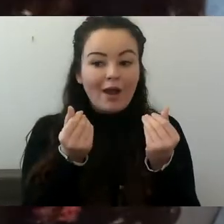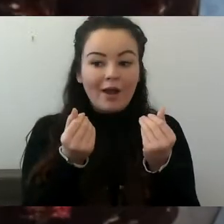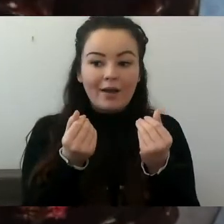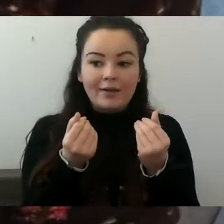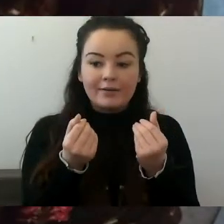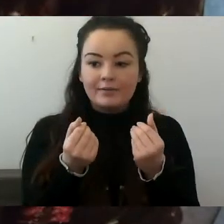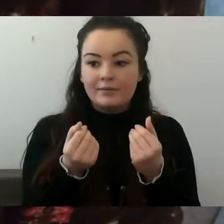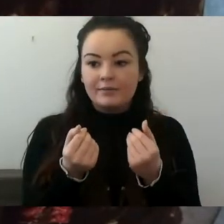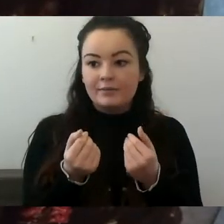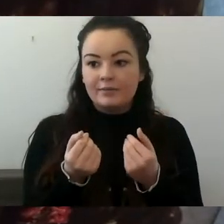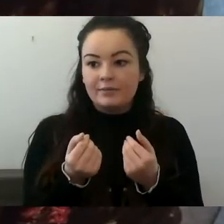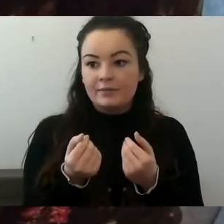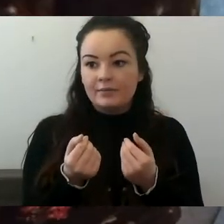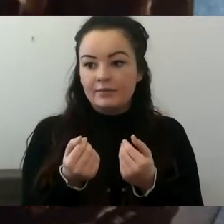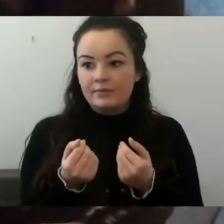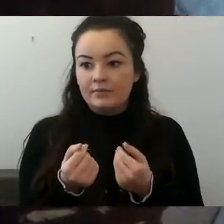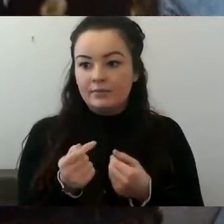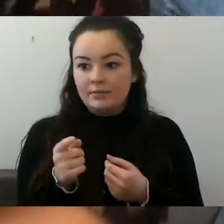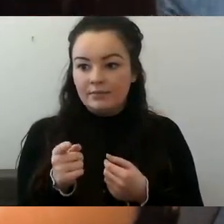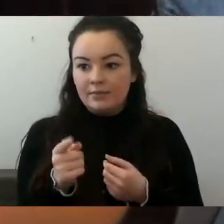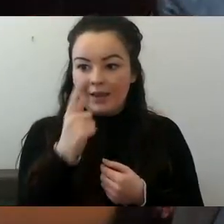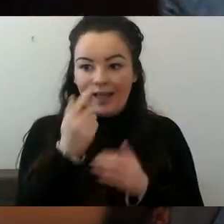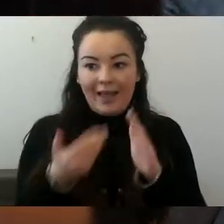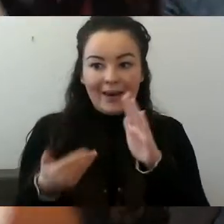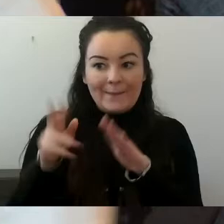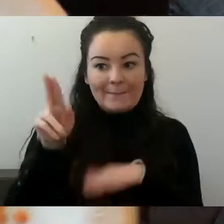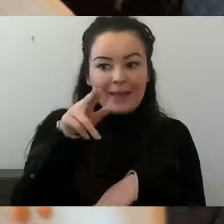And then when it's dry,